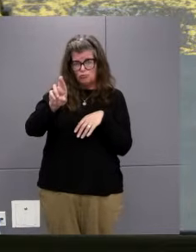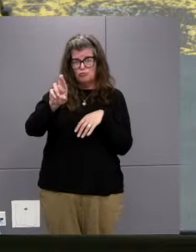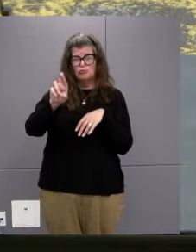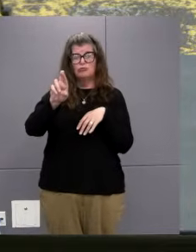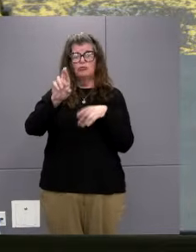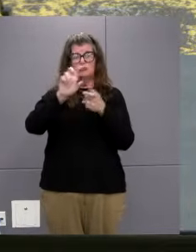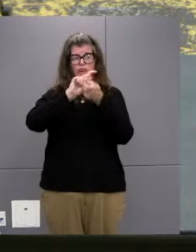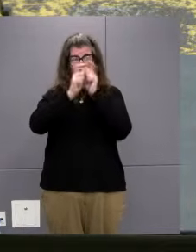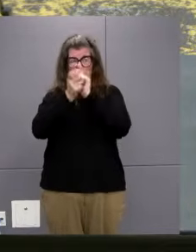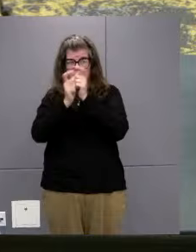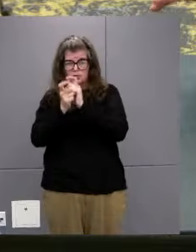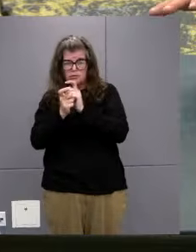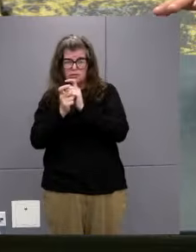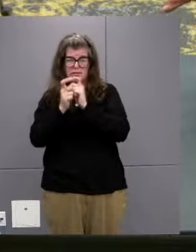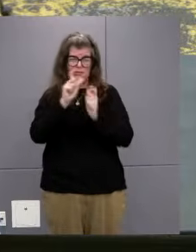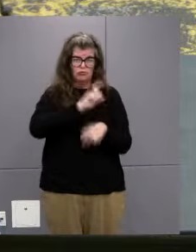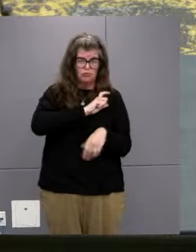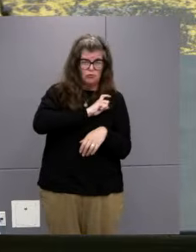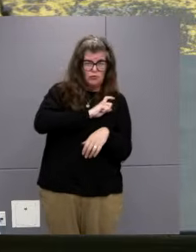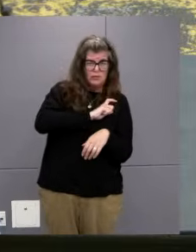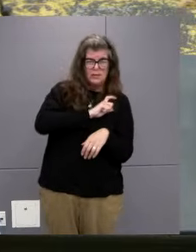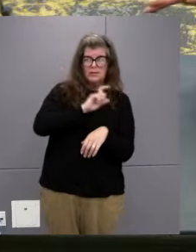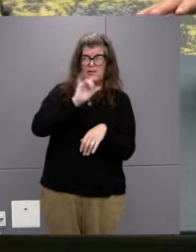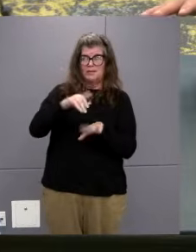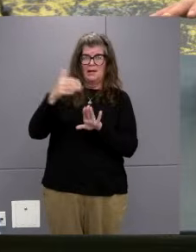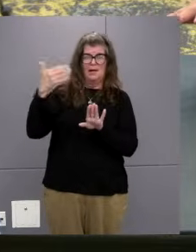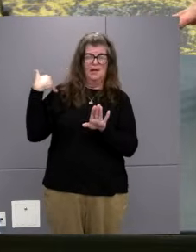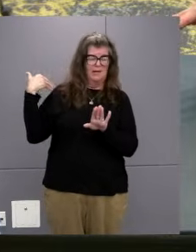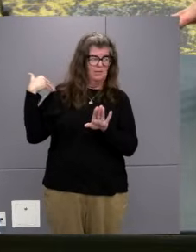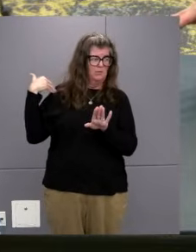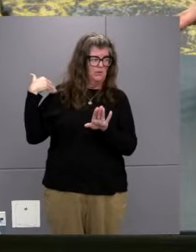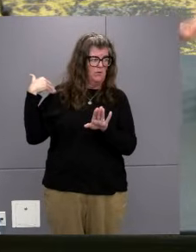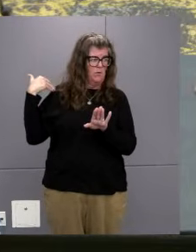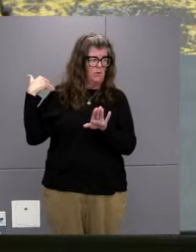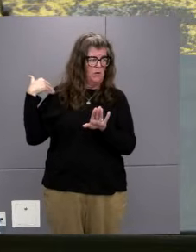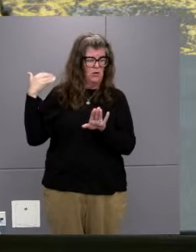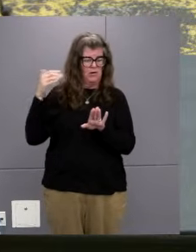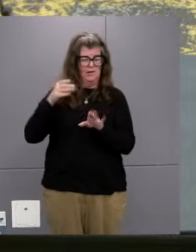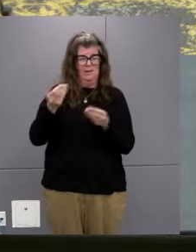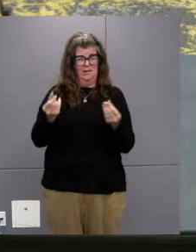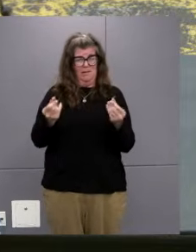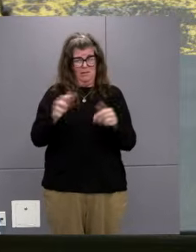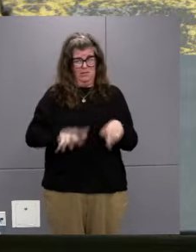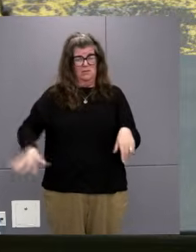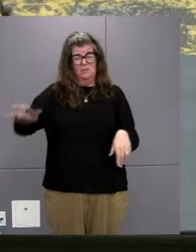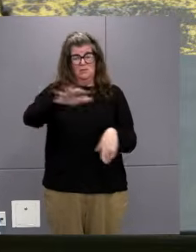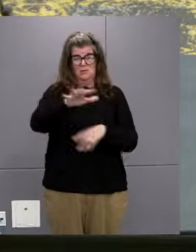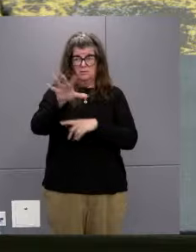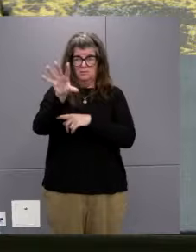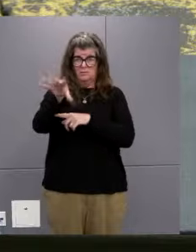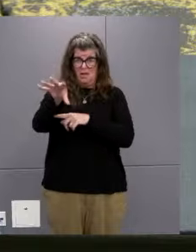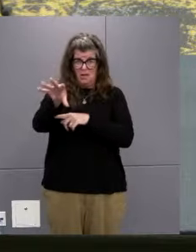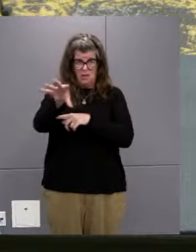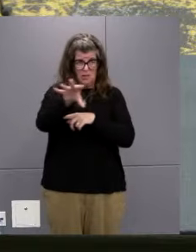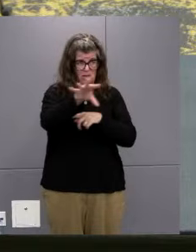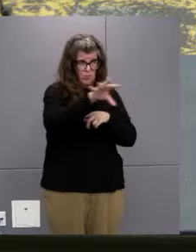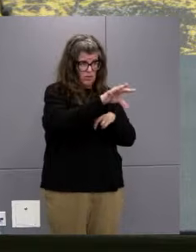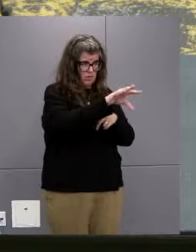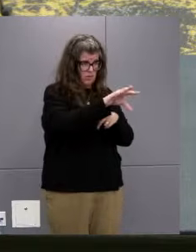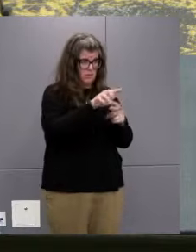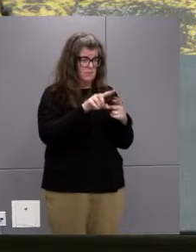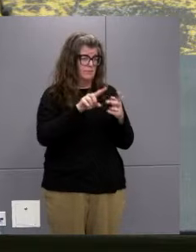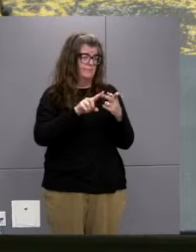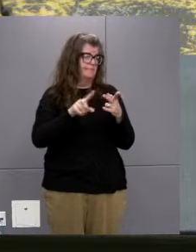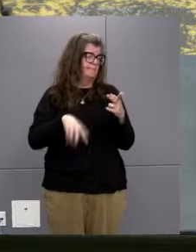and that, again, broadly is what I'm talking about, the security work that's being done on campus. Cameras, we were